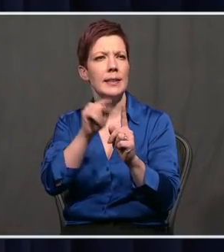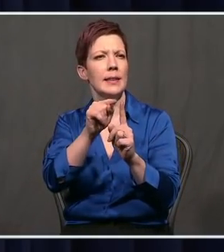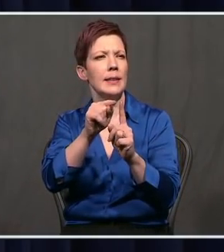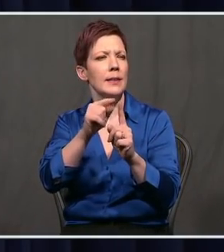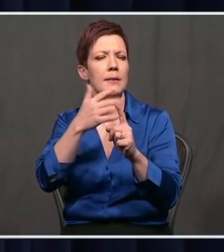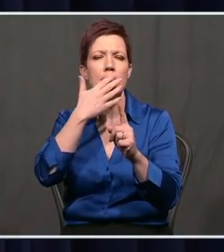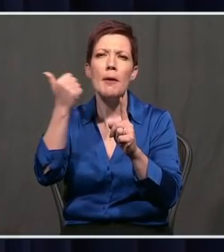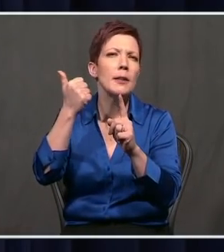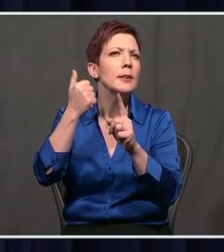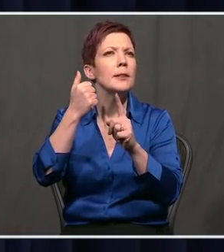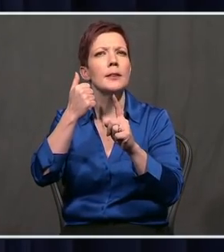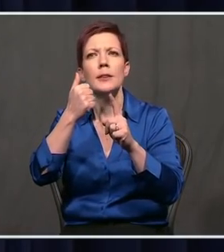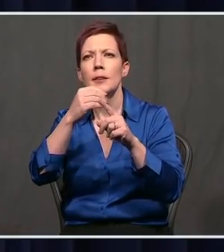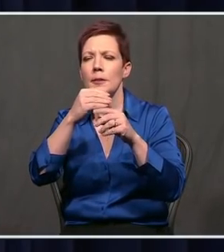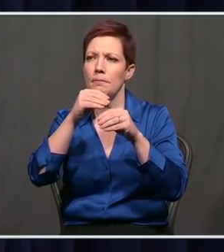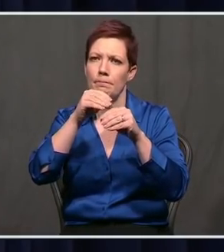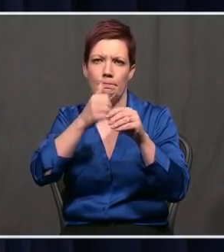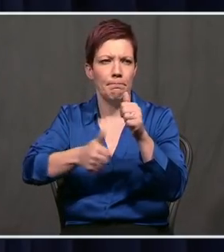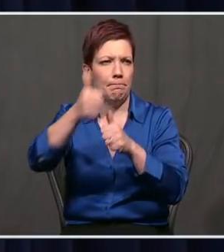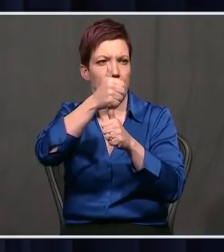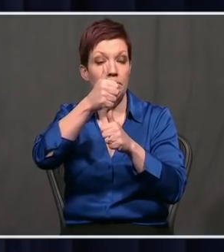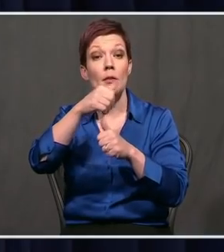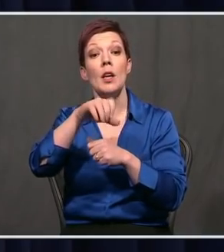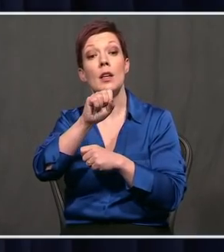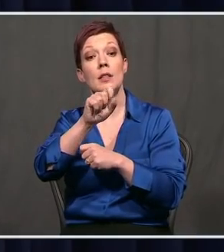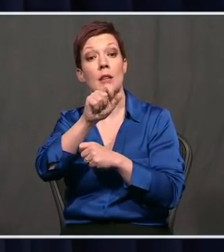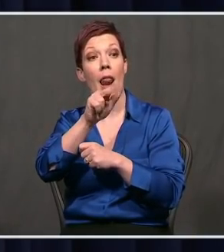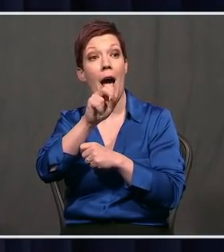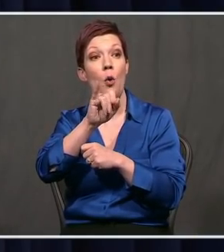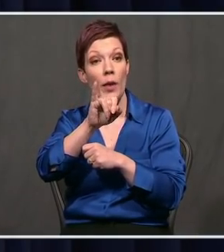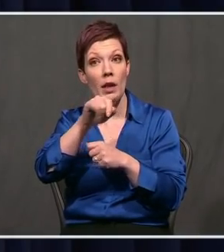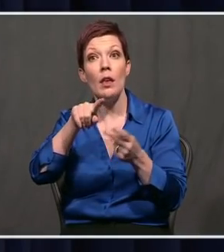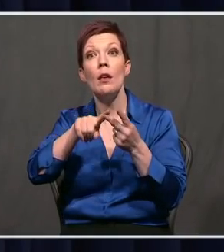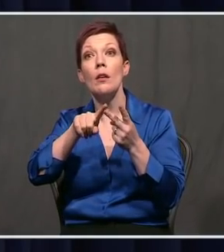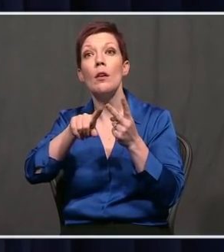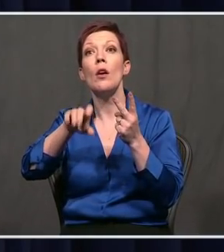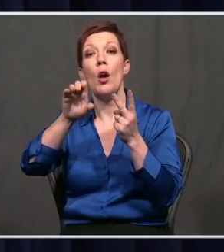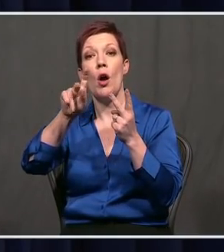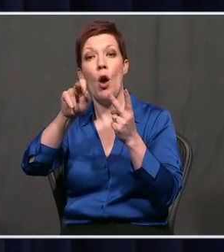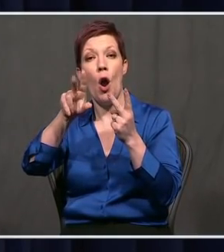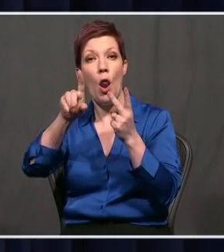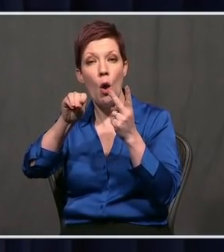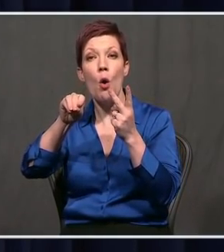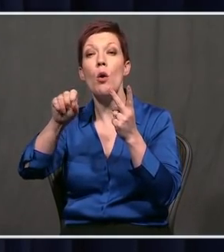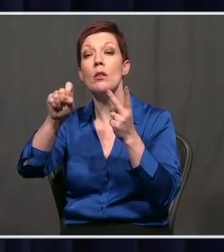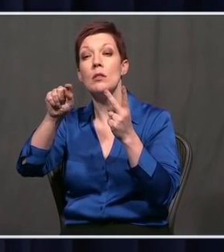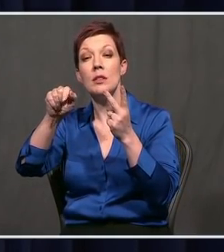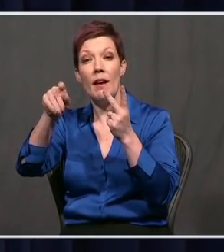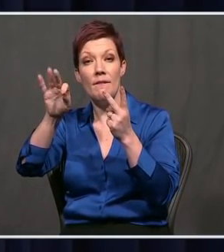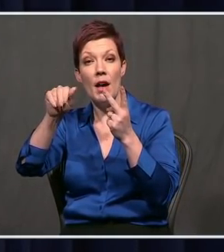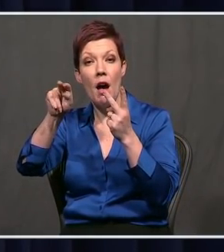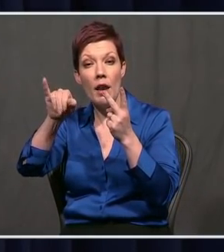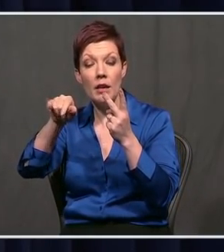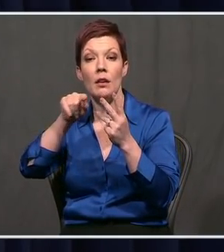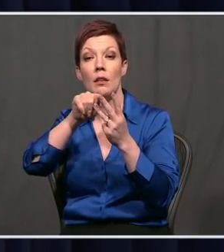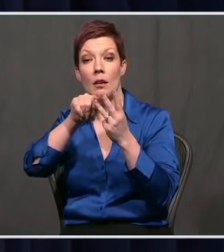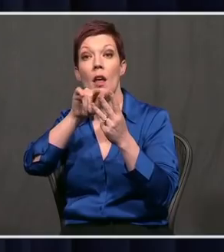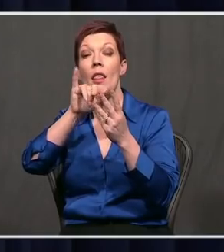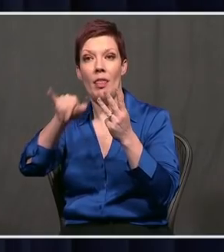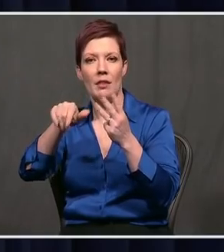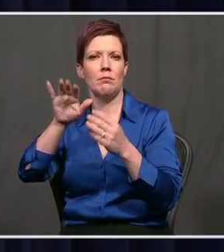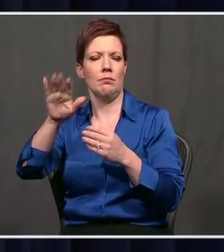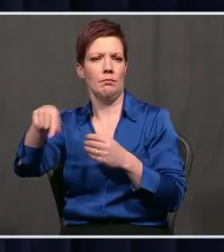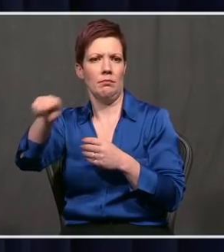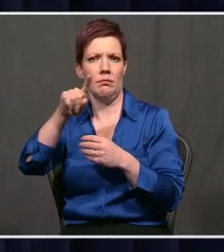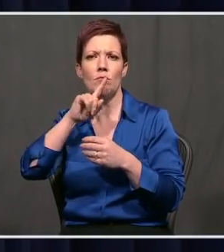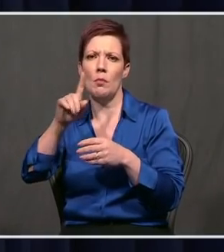best manufacturing executive in the world? Carlo Di Natale Stefani. Both of them are core members of the team. Next day, he picks up the